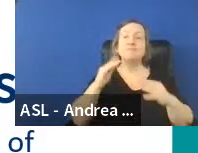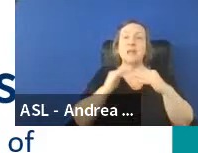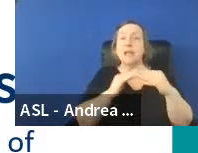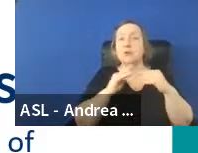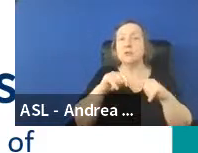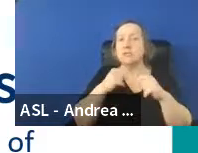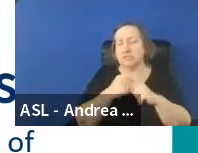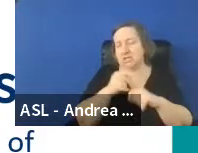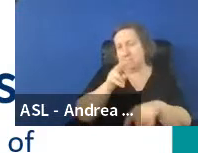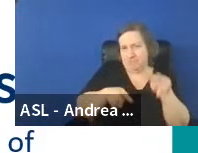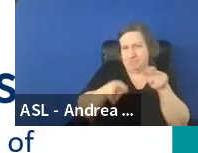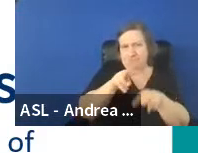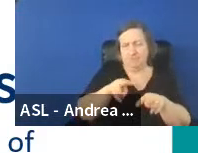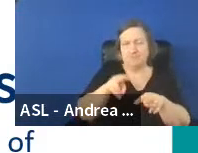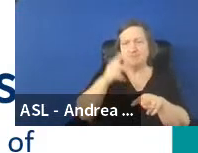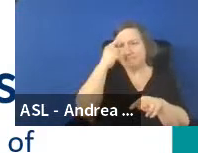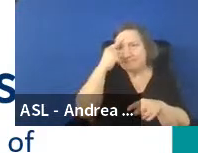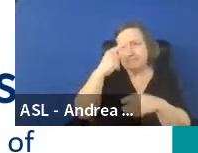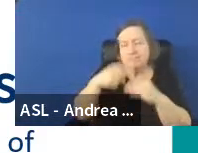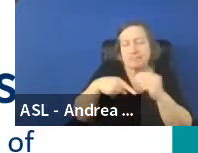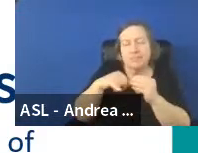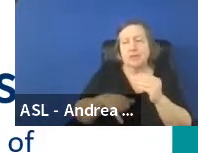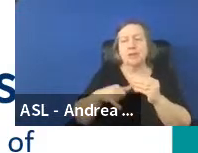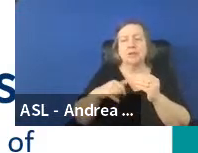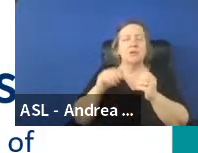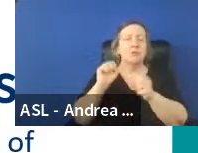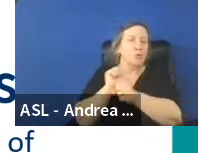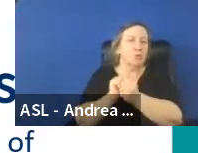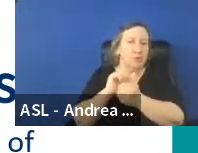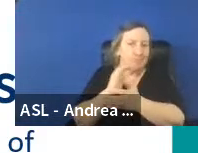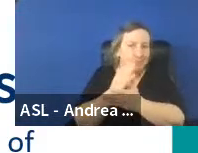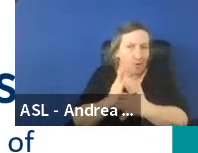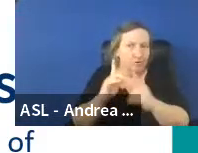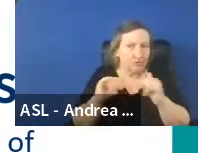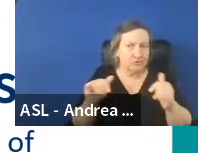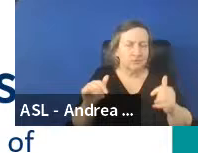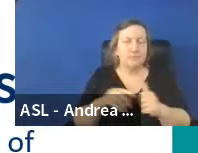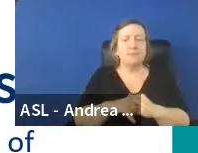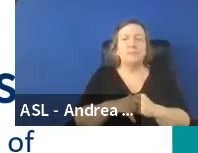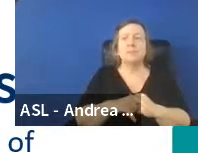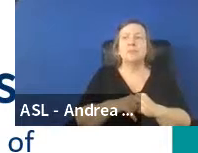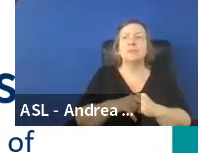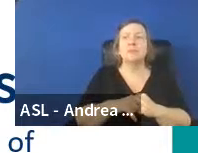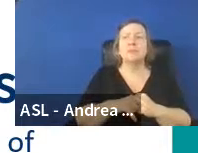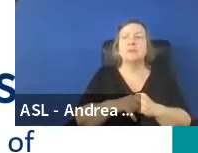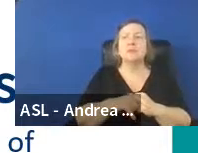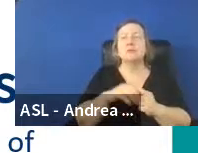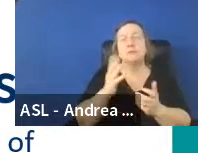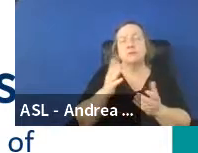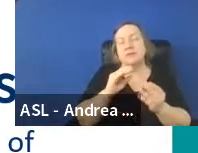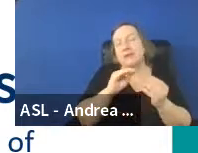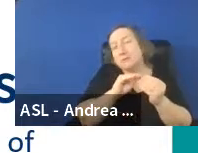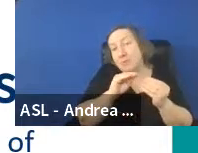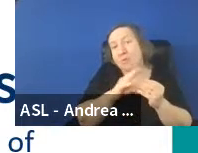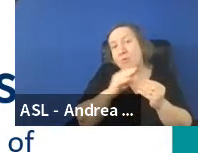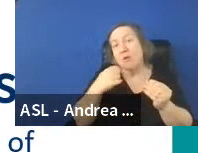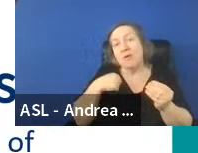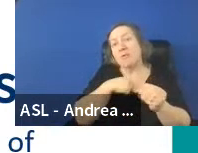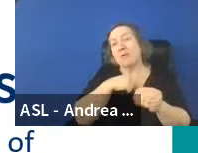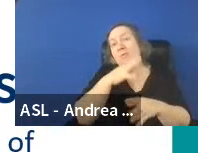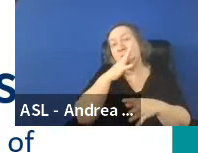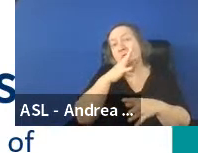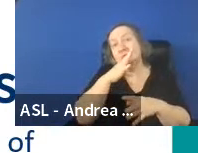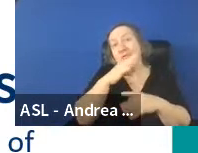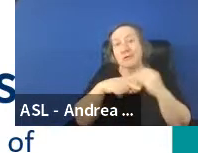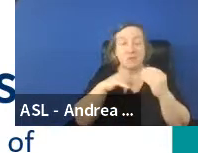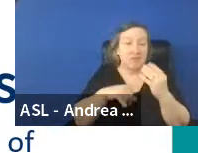team, and in working with some of our partners. But there's certainly more, and we want to talk with you all